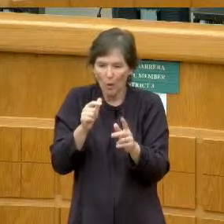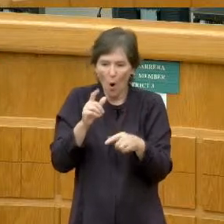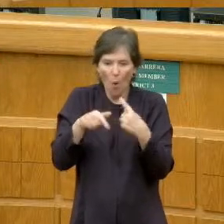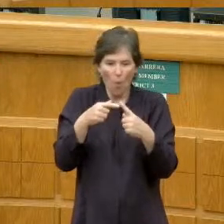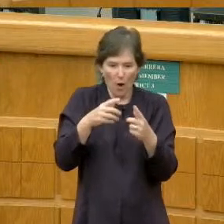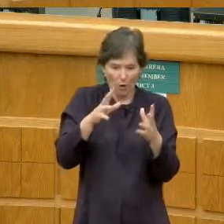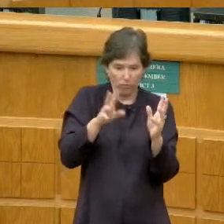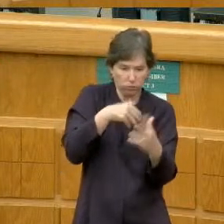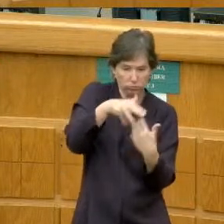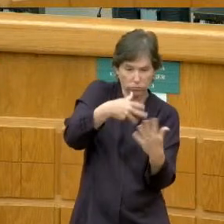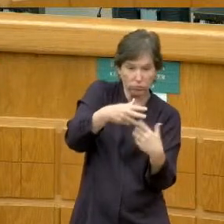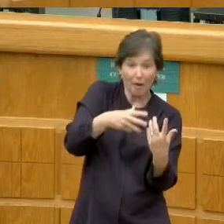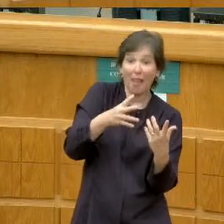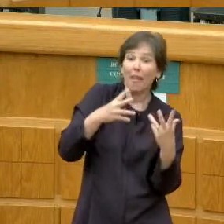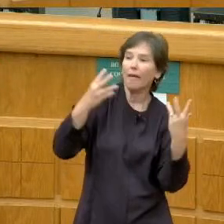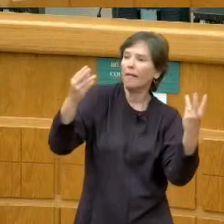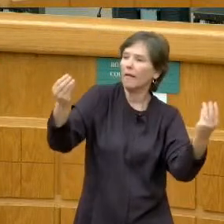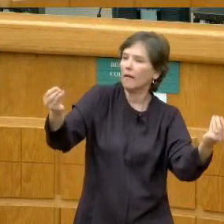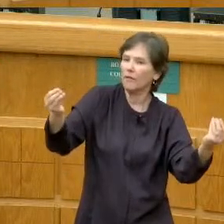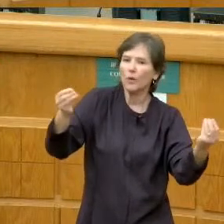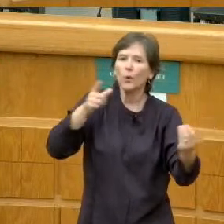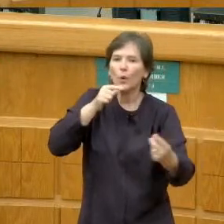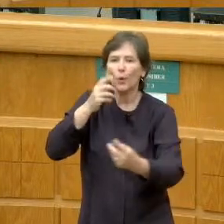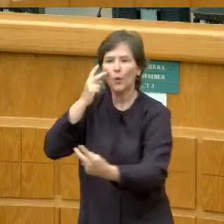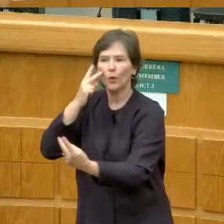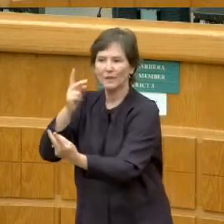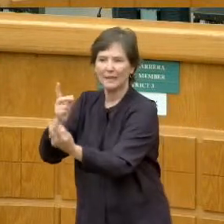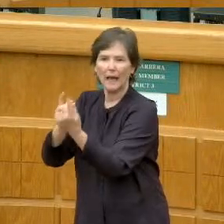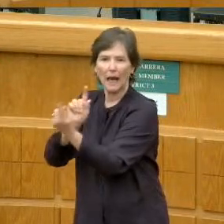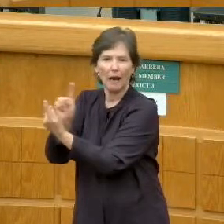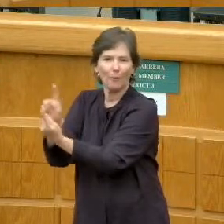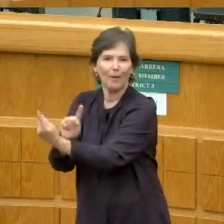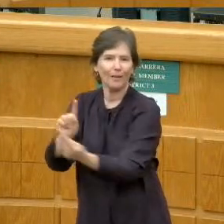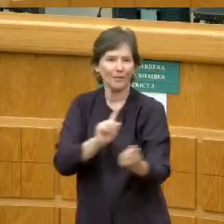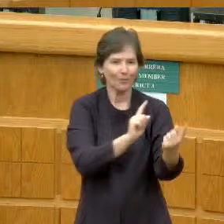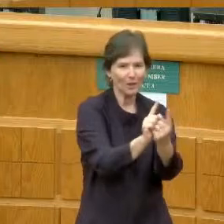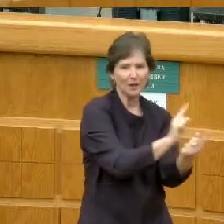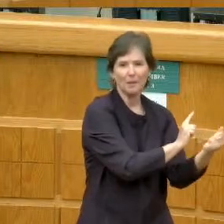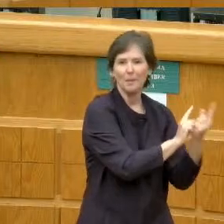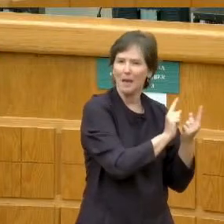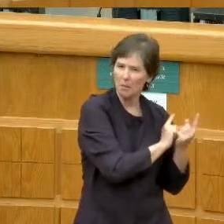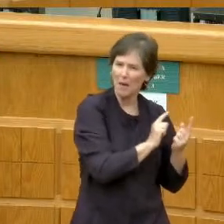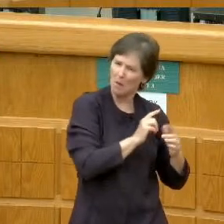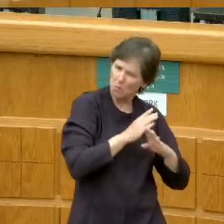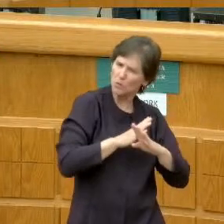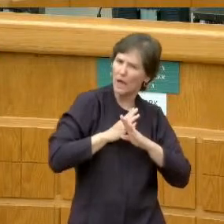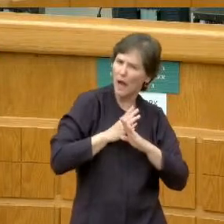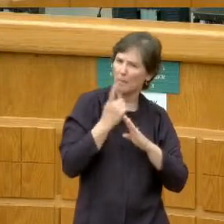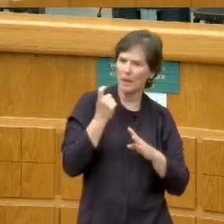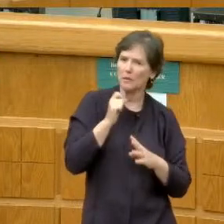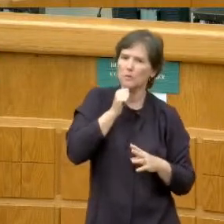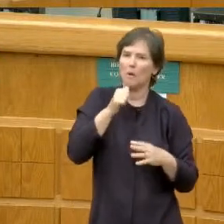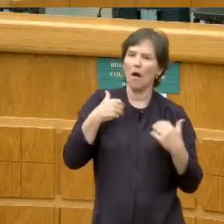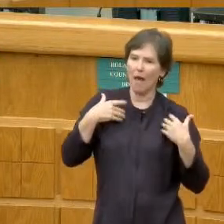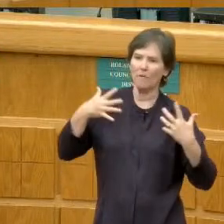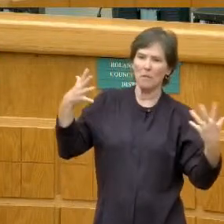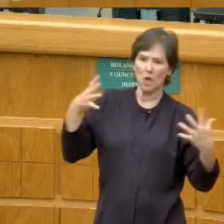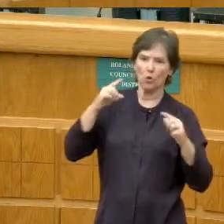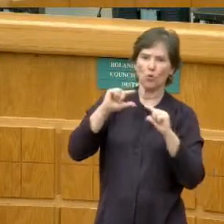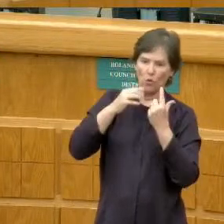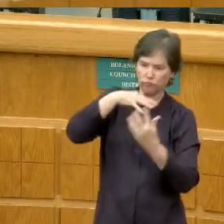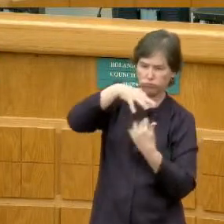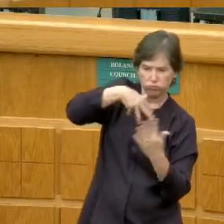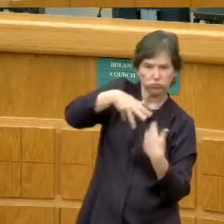access restriction to our beaches. And you will know that, might remember that I always like to ask rhetorical